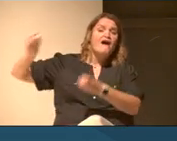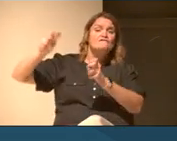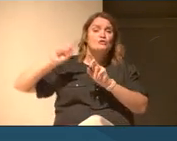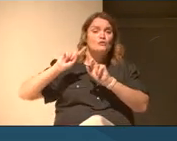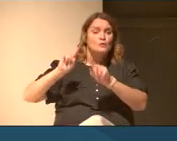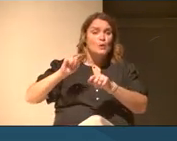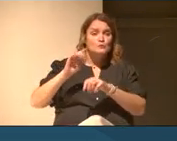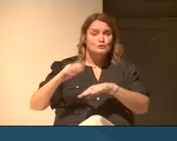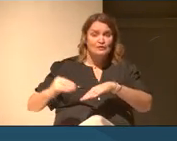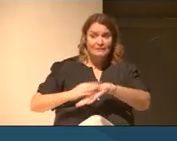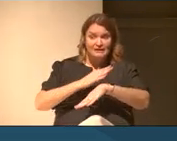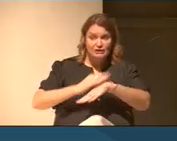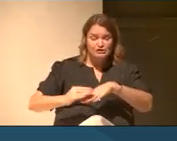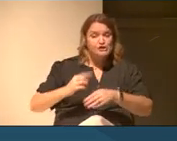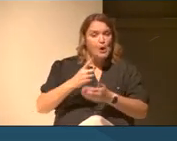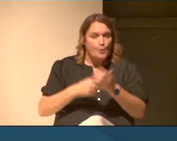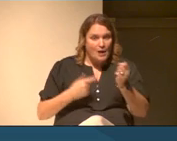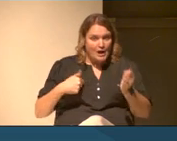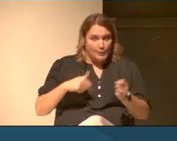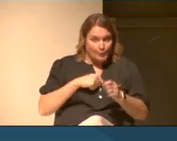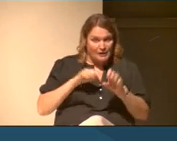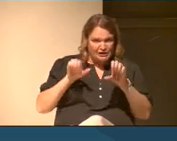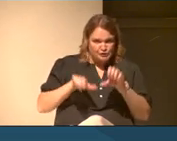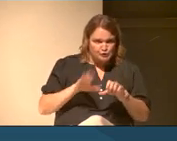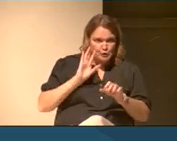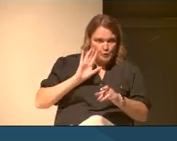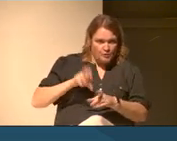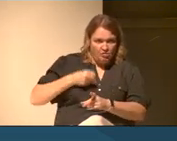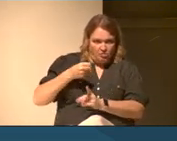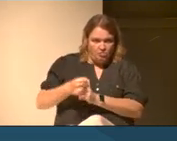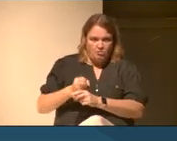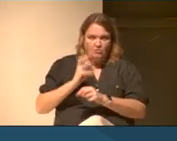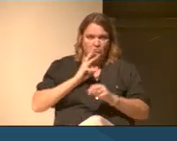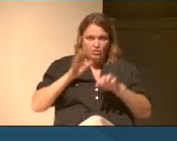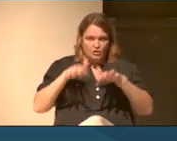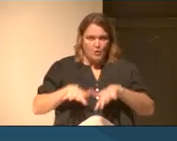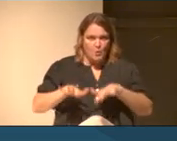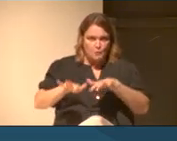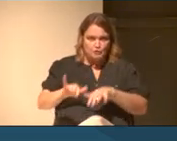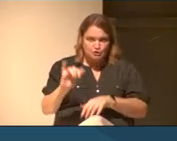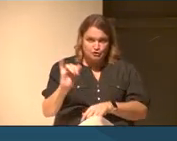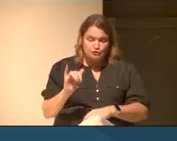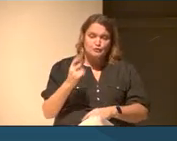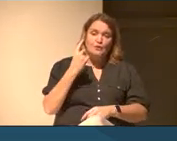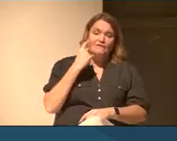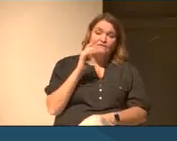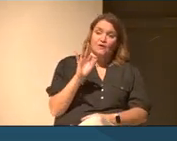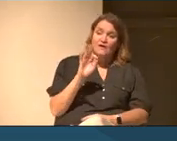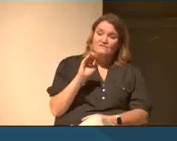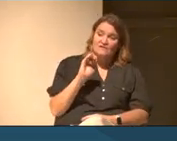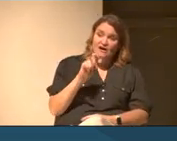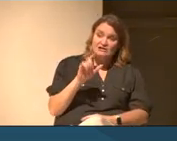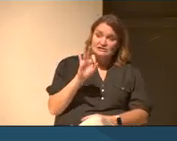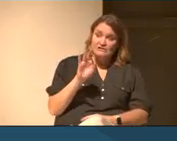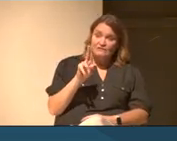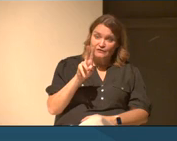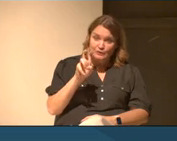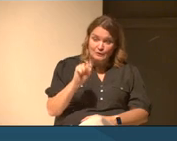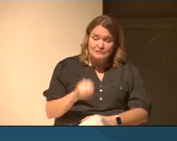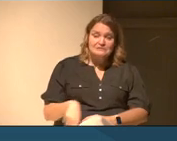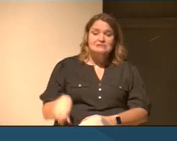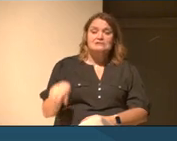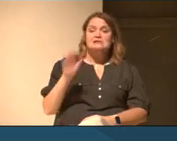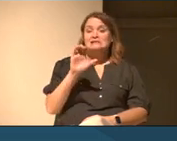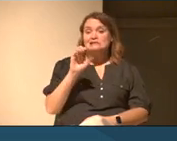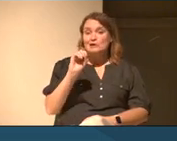also affects the ocean. We're affecting the ocean through the release of the burning of fossil fuels and the release of carbon dioxide in the atmosphere. We're